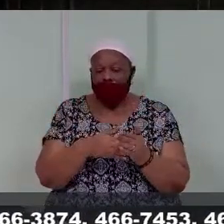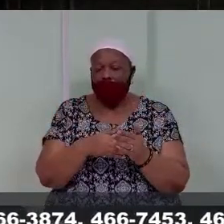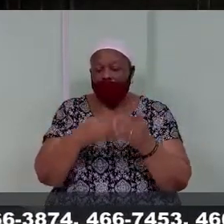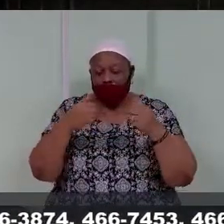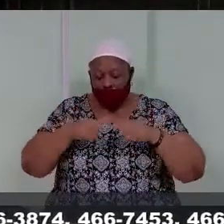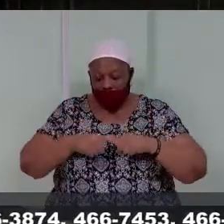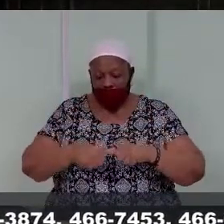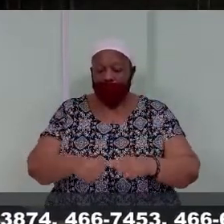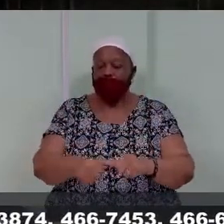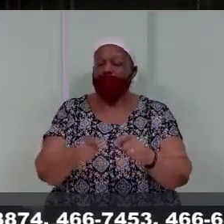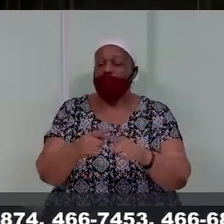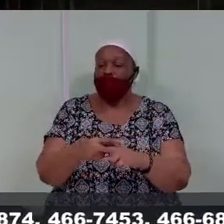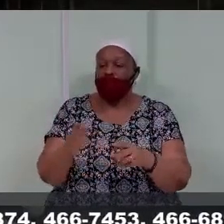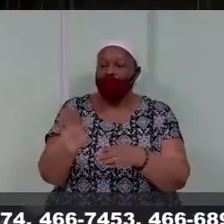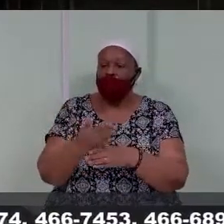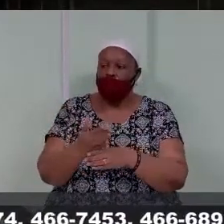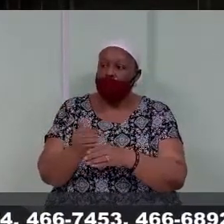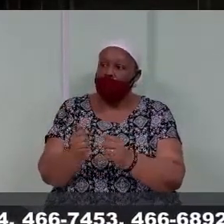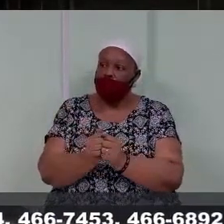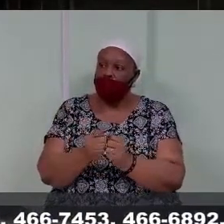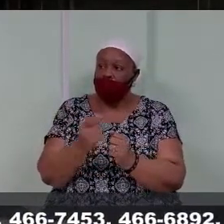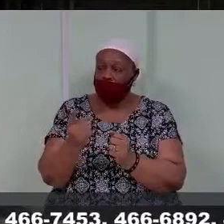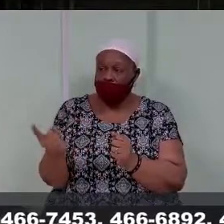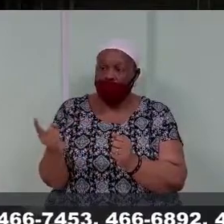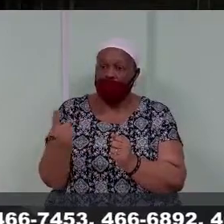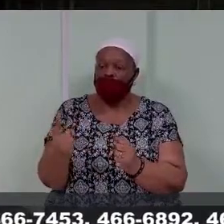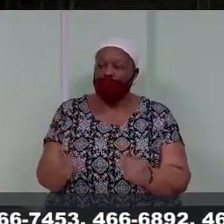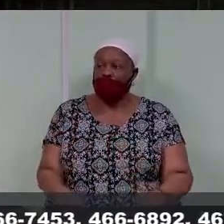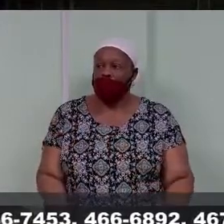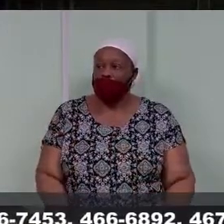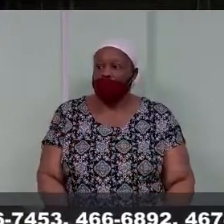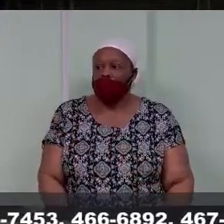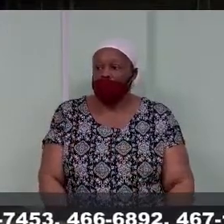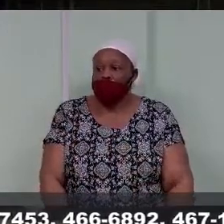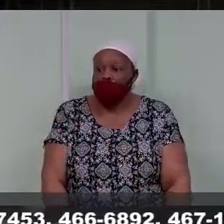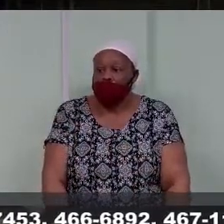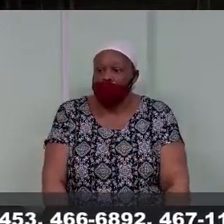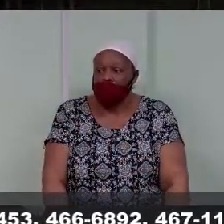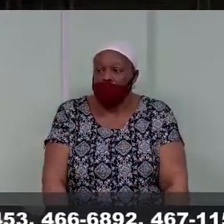continued partnership with you. Thank you. My pleasure. Thank you.